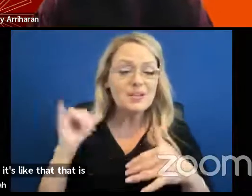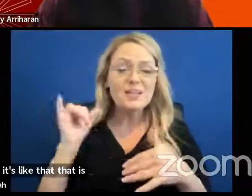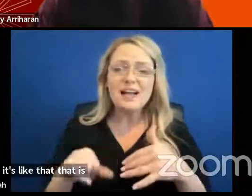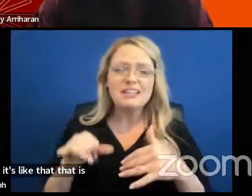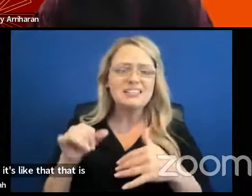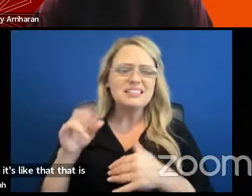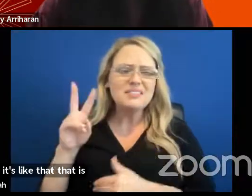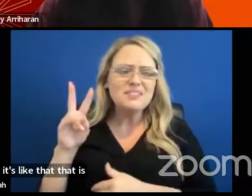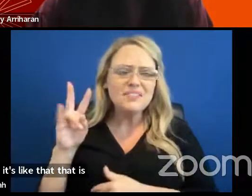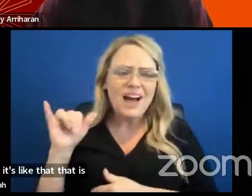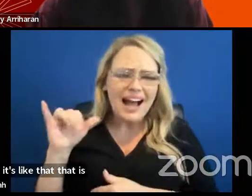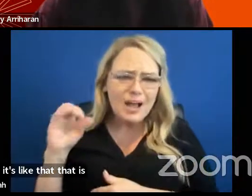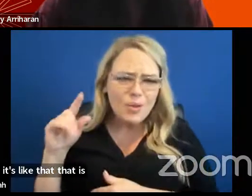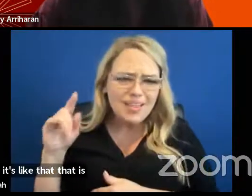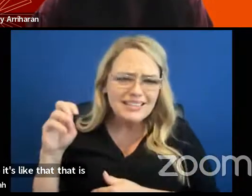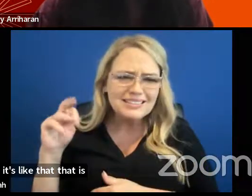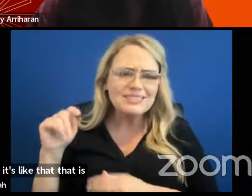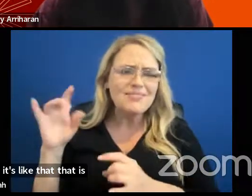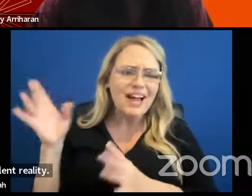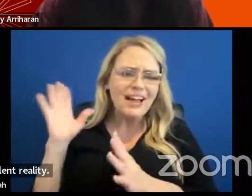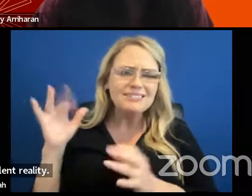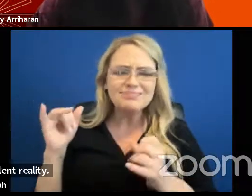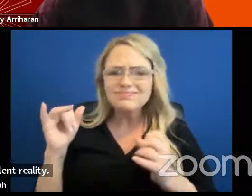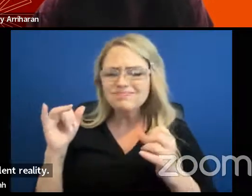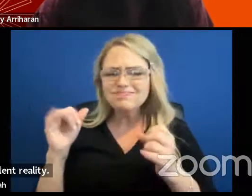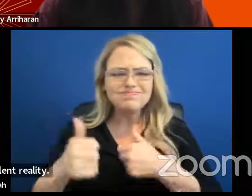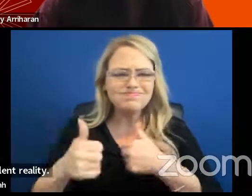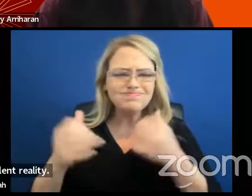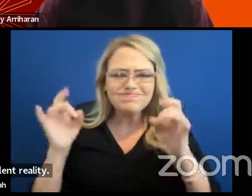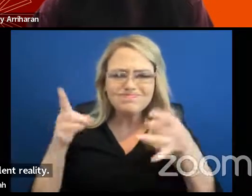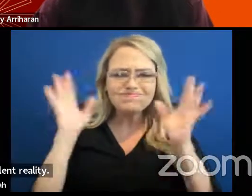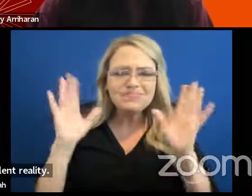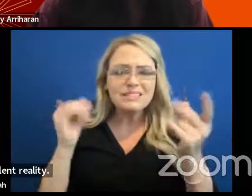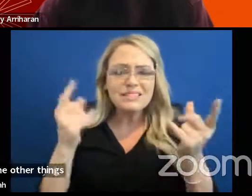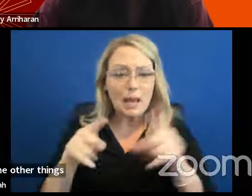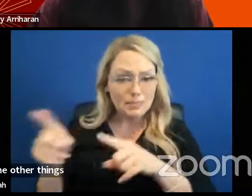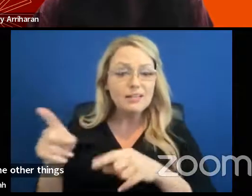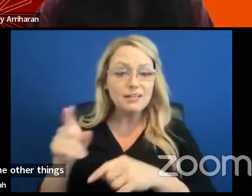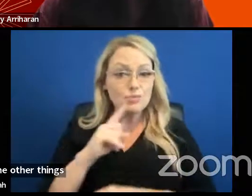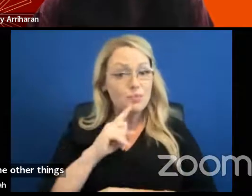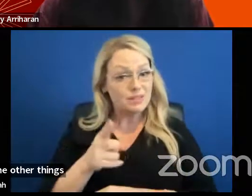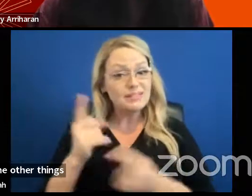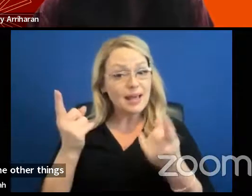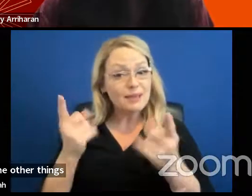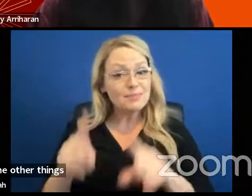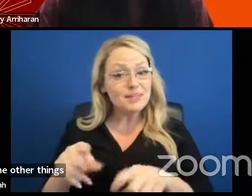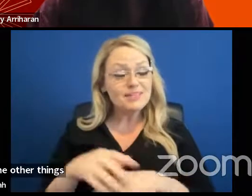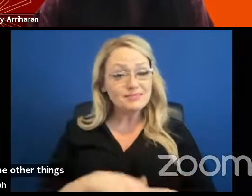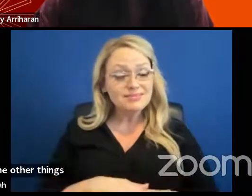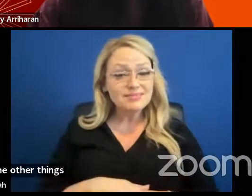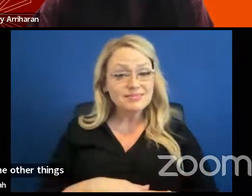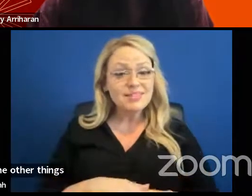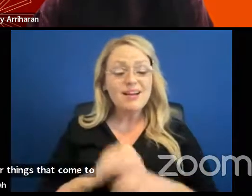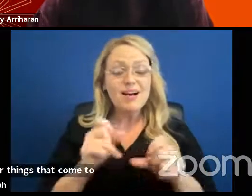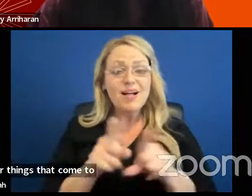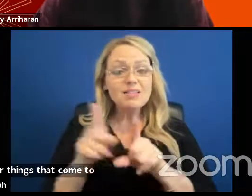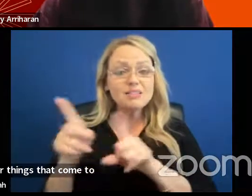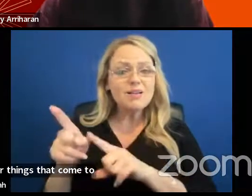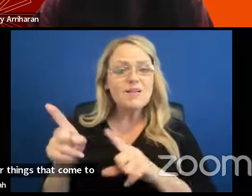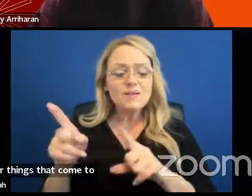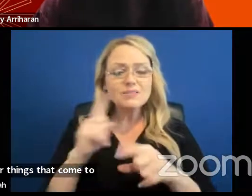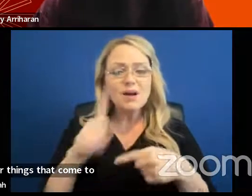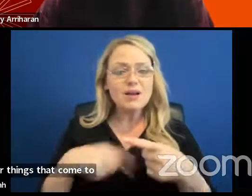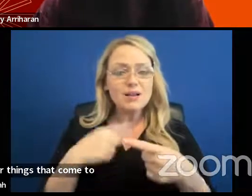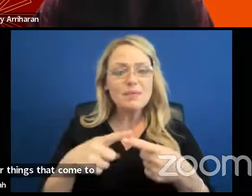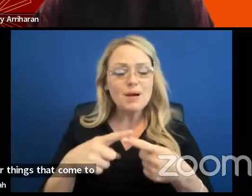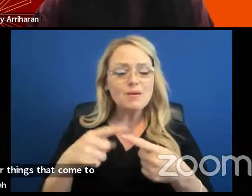violent reality that's constant. Some of the other things that come to mind are like the high rates of homelessness of